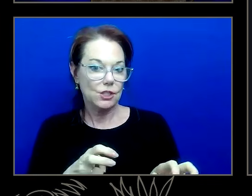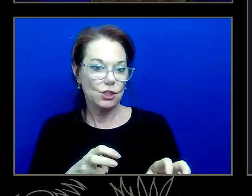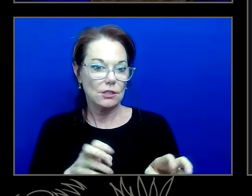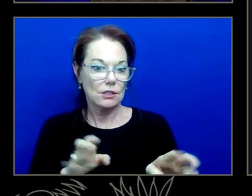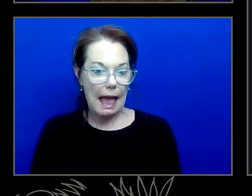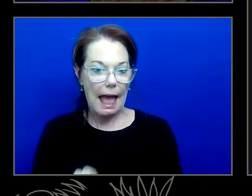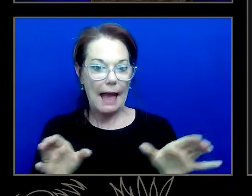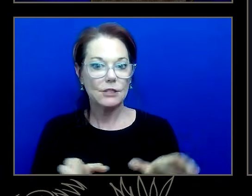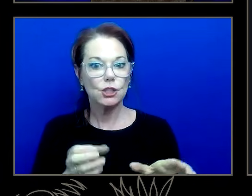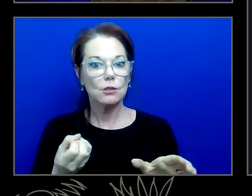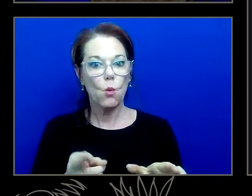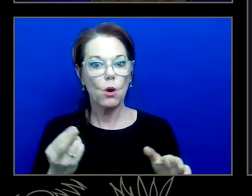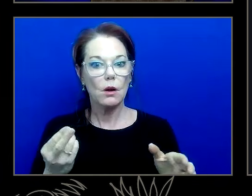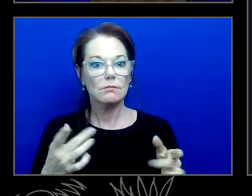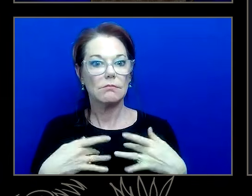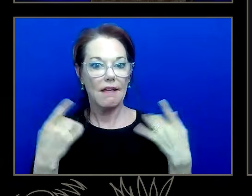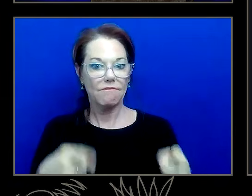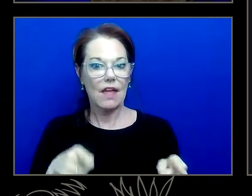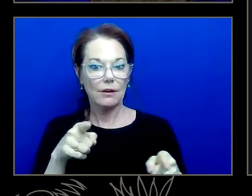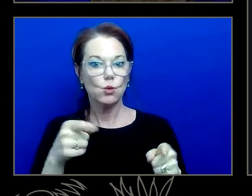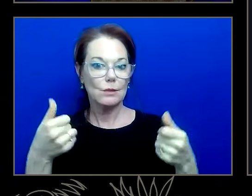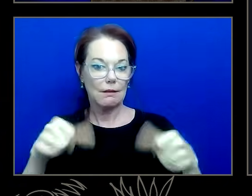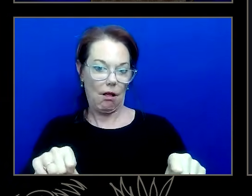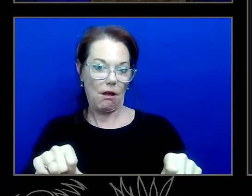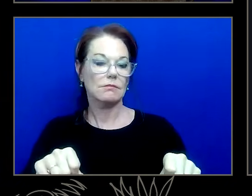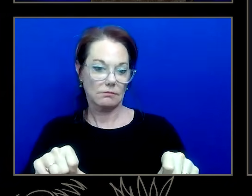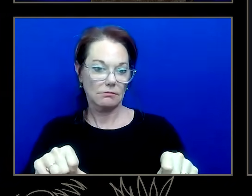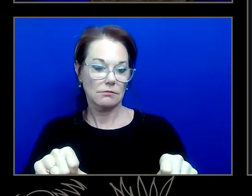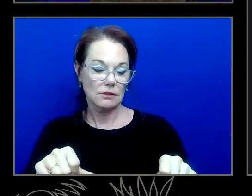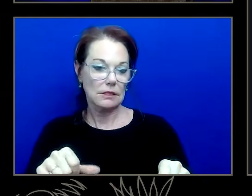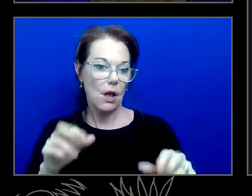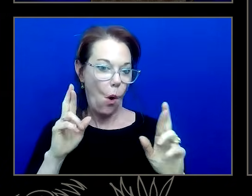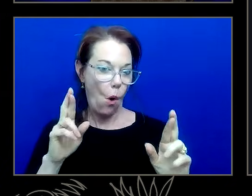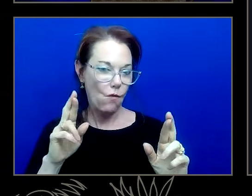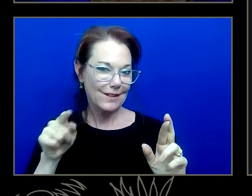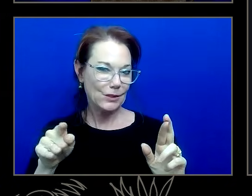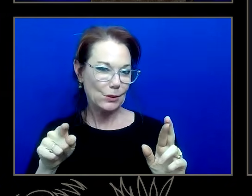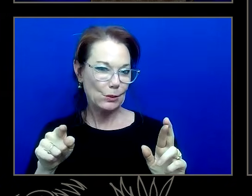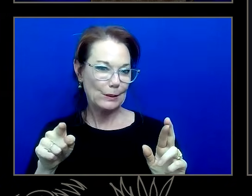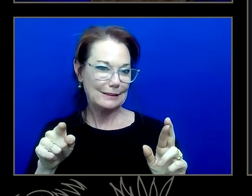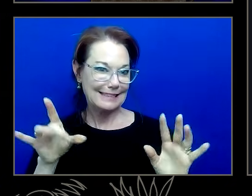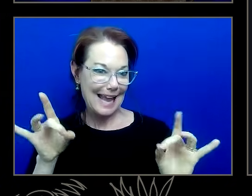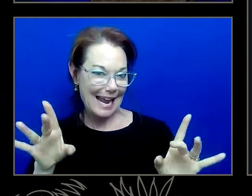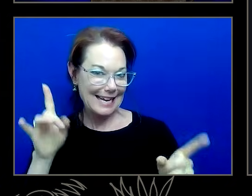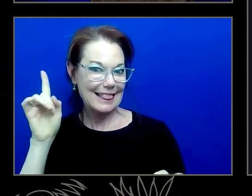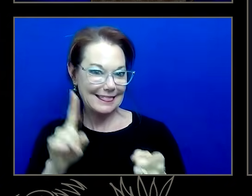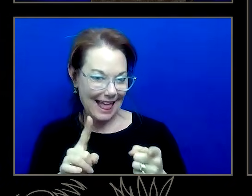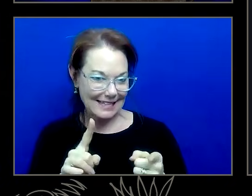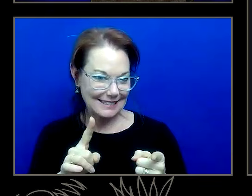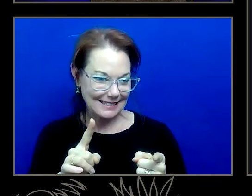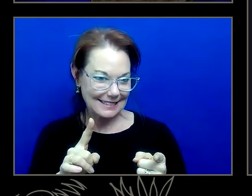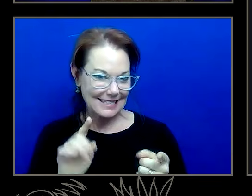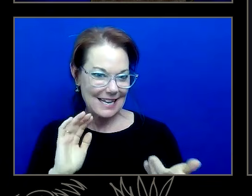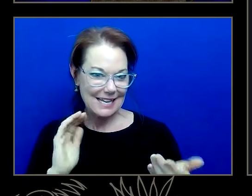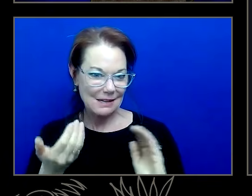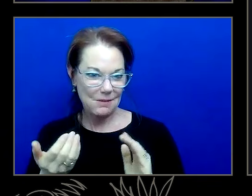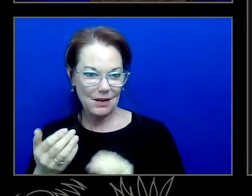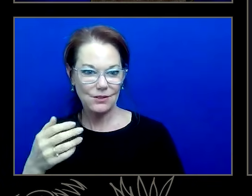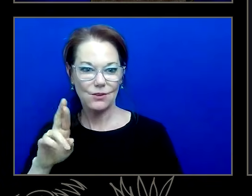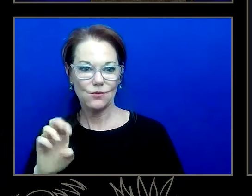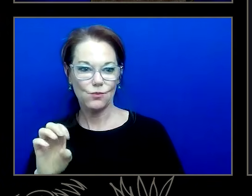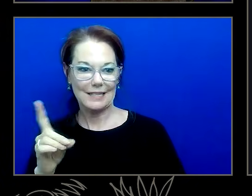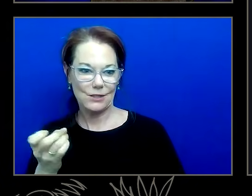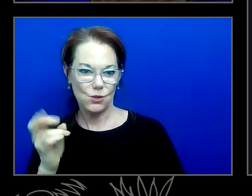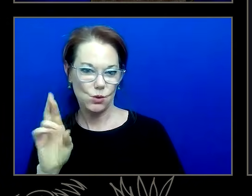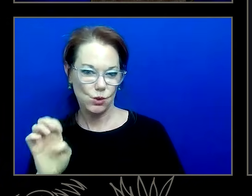or events that you defined. So hopefully you hate this less than useReducer because we tried to make all the types inferred for you and